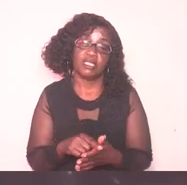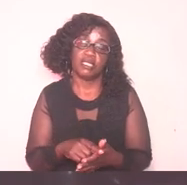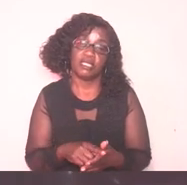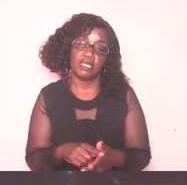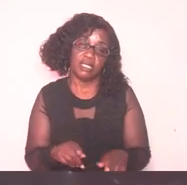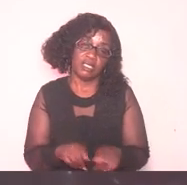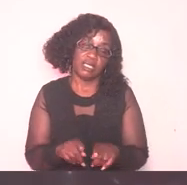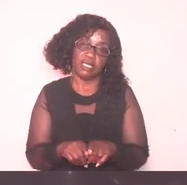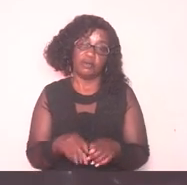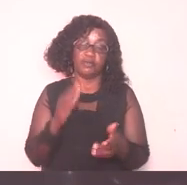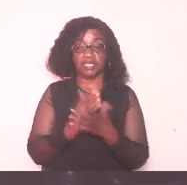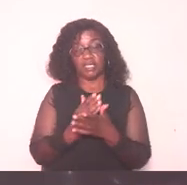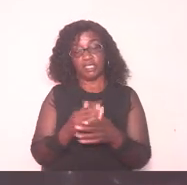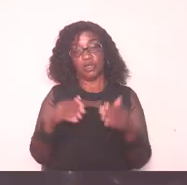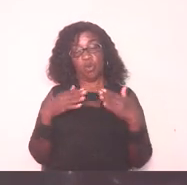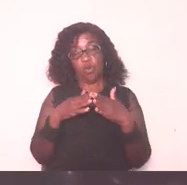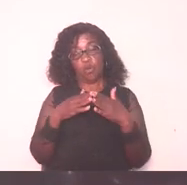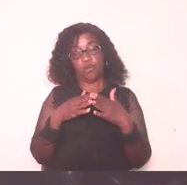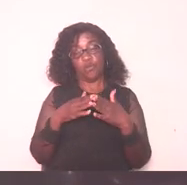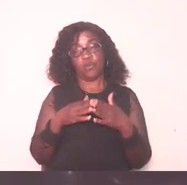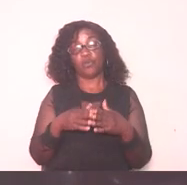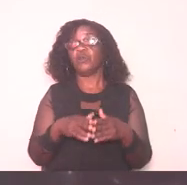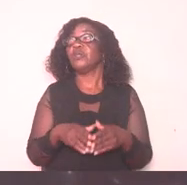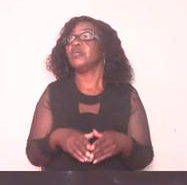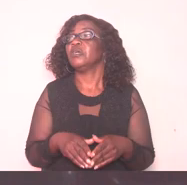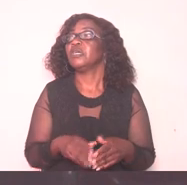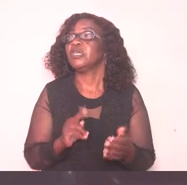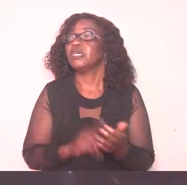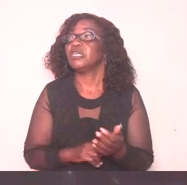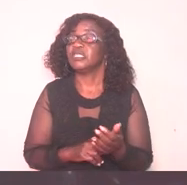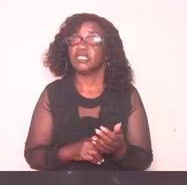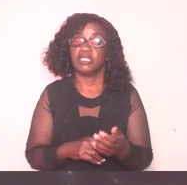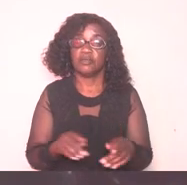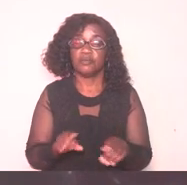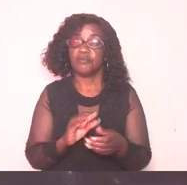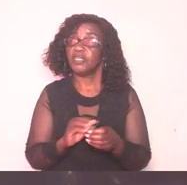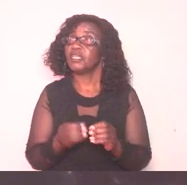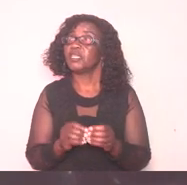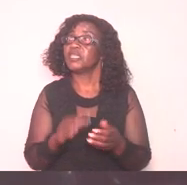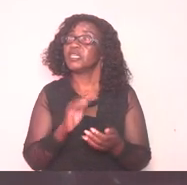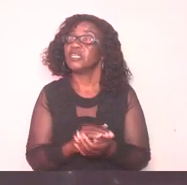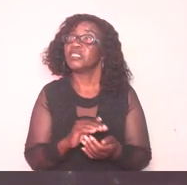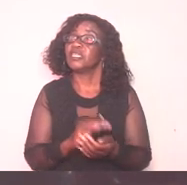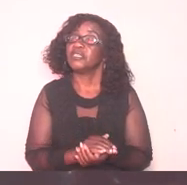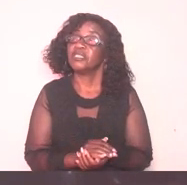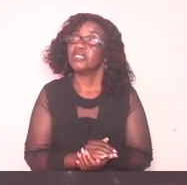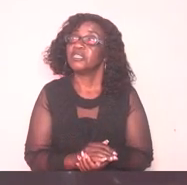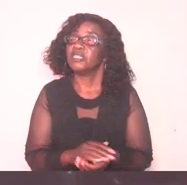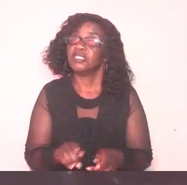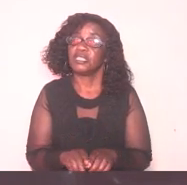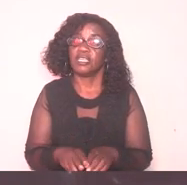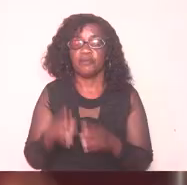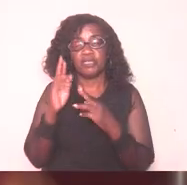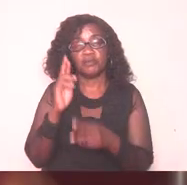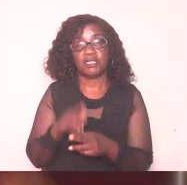think they're stuck in homes where there's like consistent indoctrination and fostering purity cultures where you're supposed to be this perfect child. We cannot go